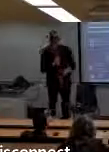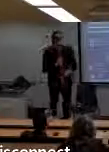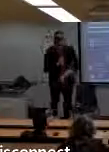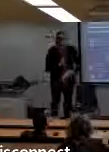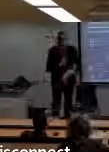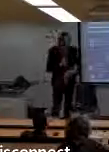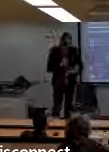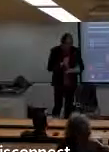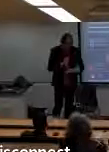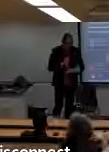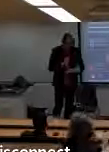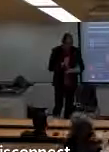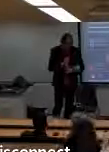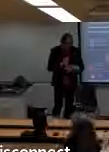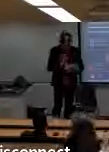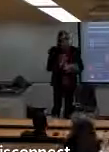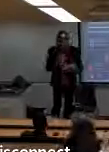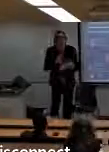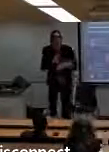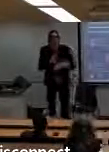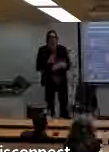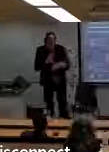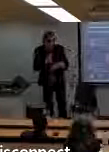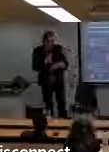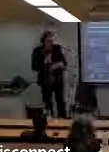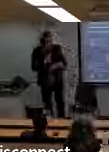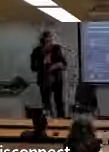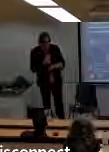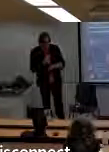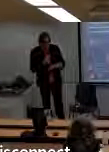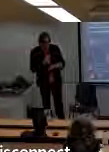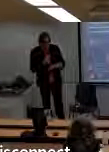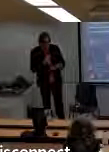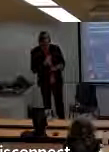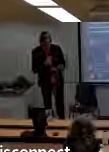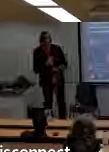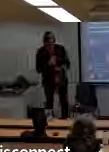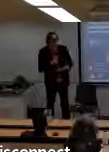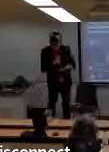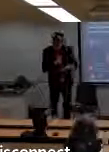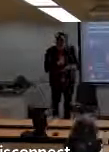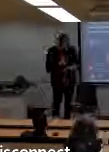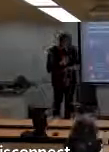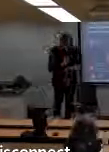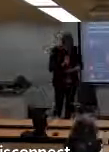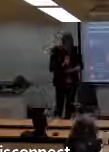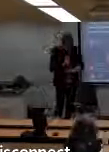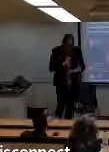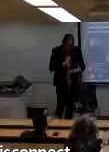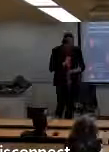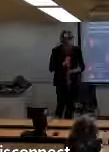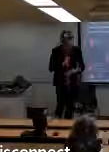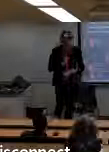that time, the internet was very much seen as this silver bullet solution, but it was and is a fallacy to